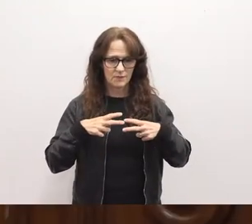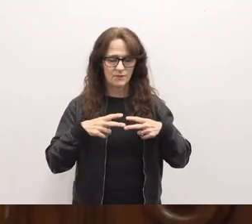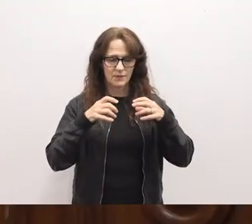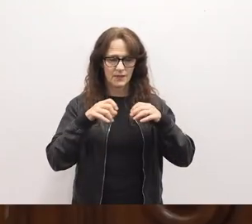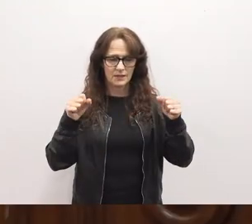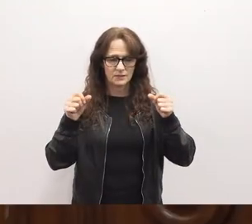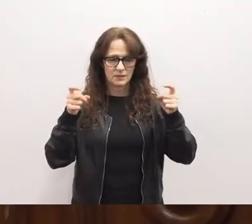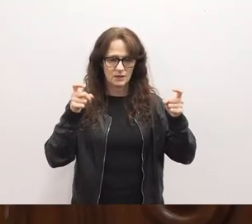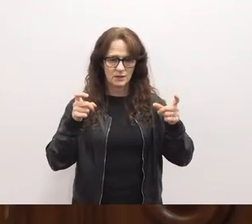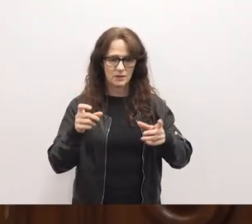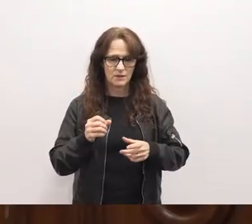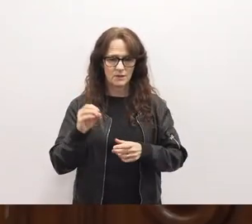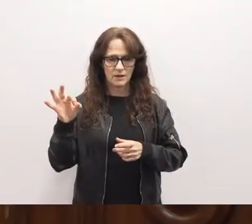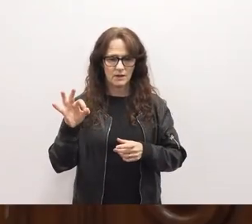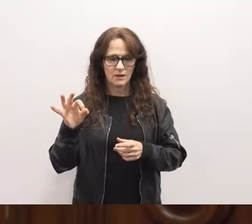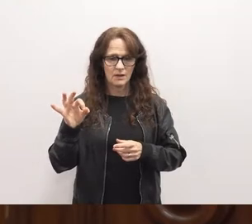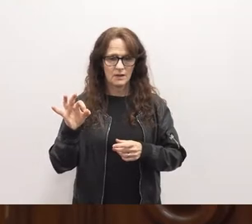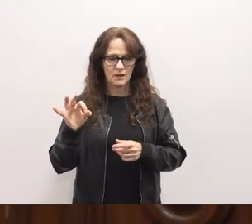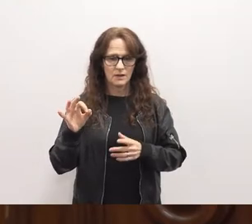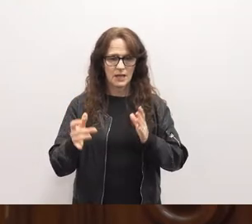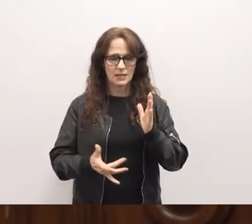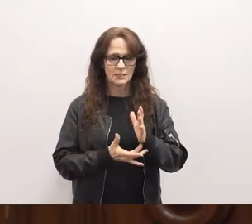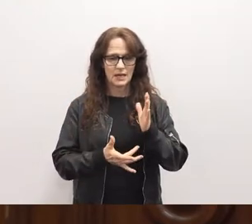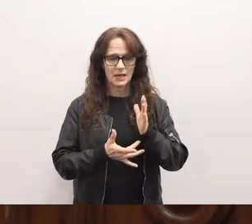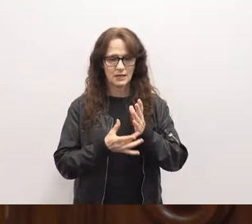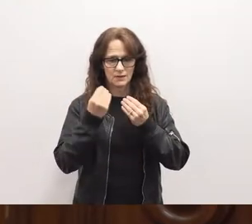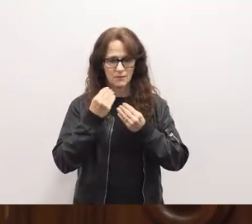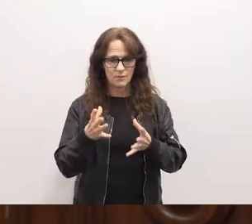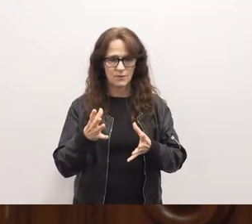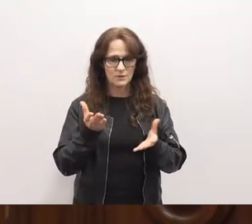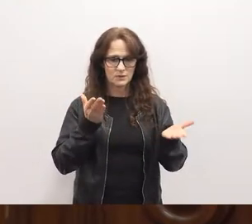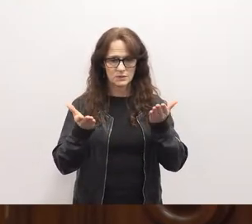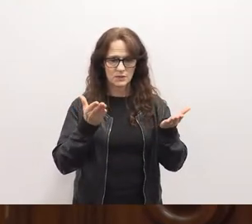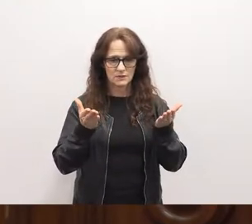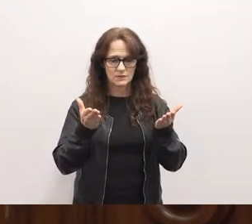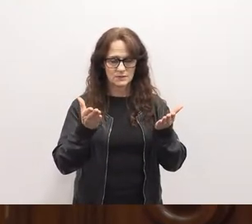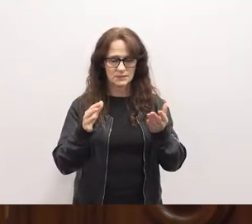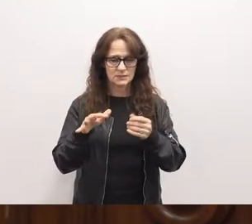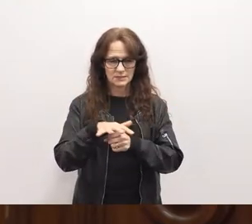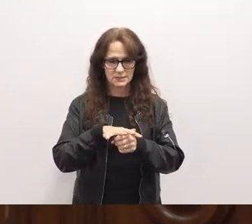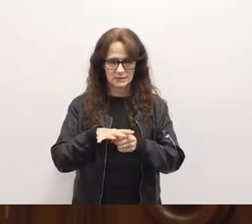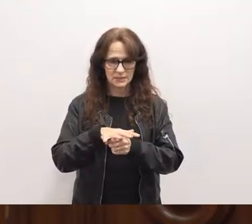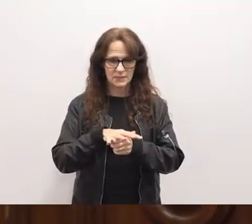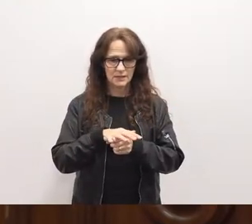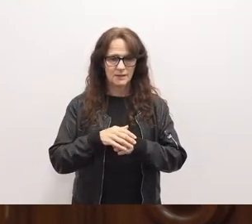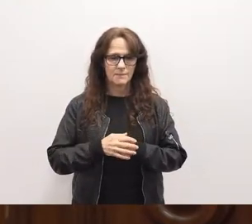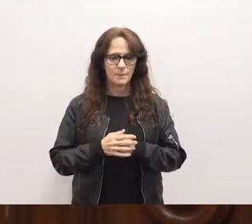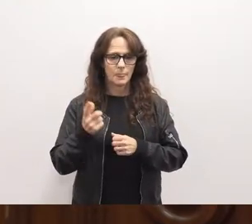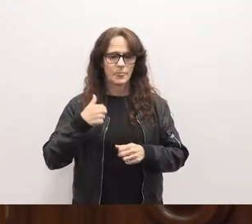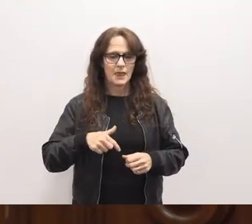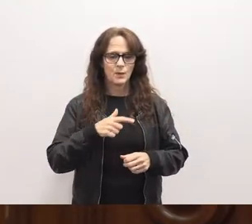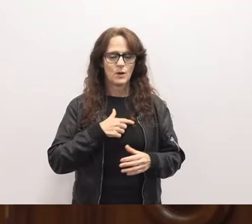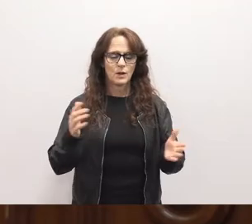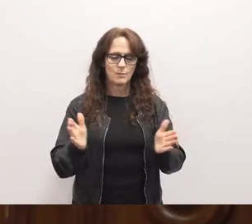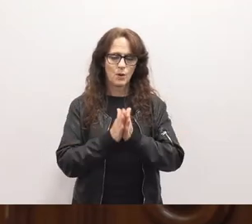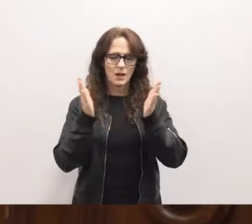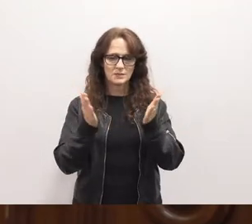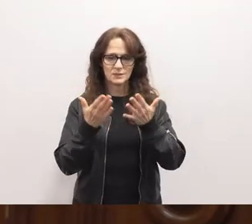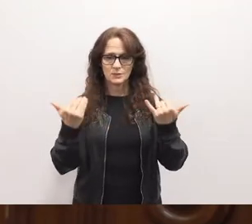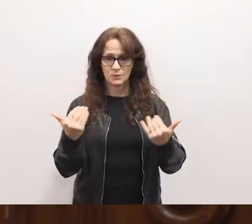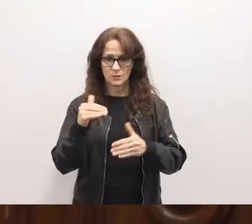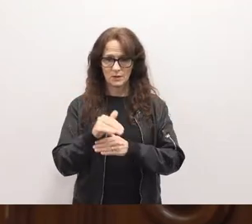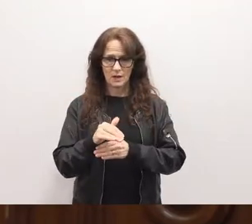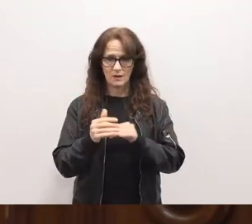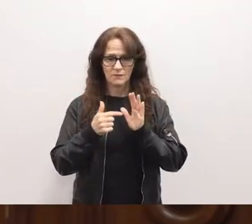Executive Director of the Technology Information Services Branch. And we are praising you tonight